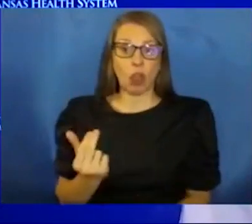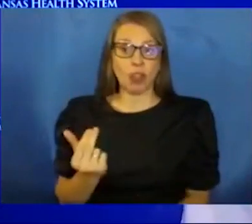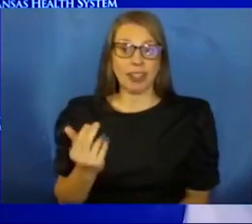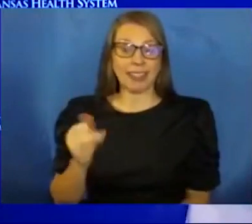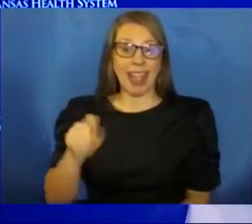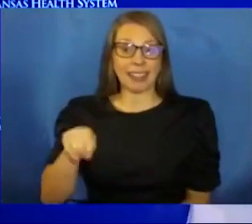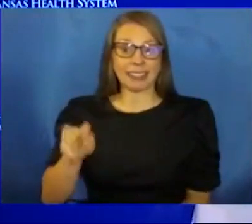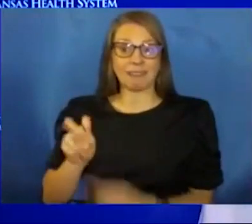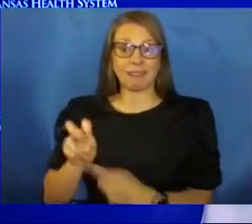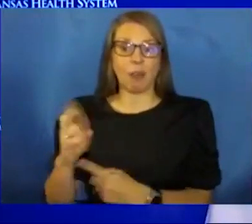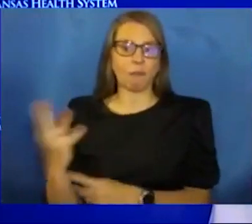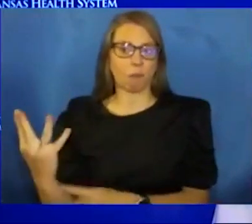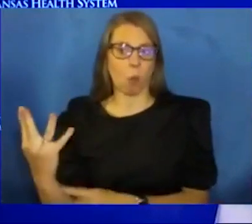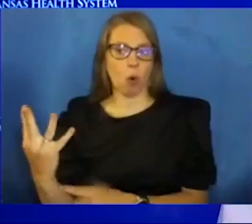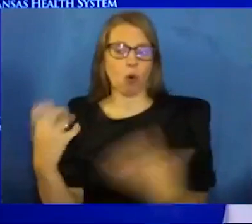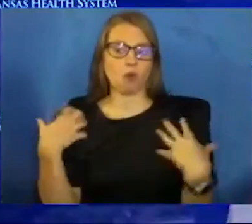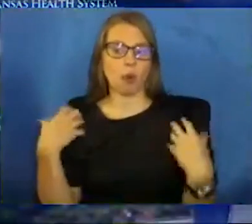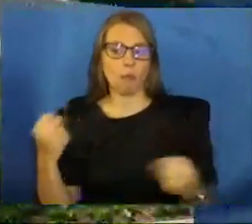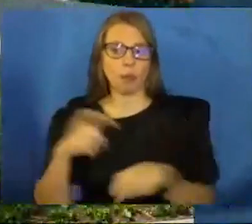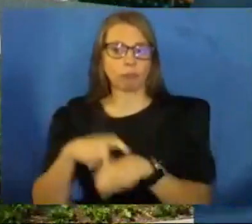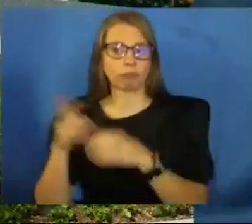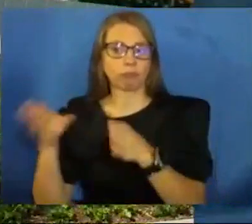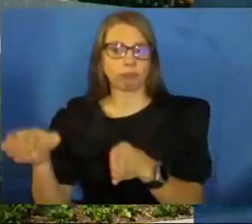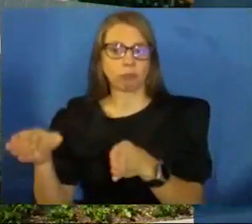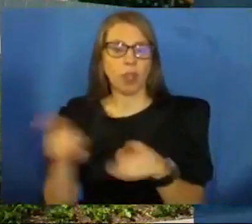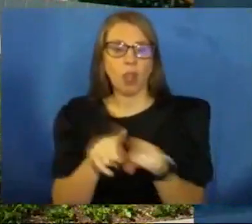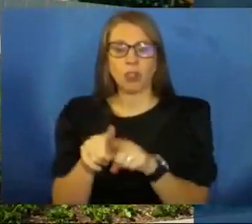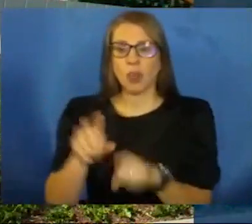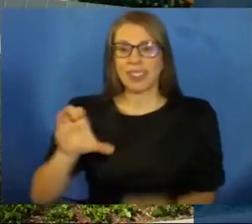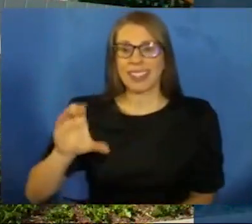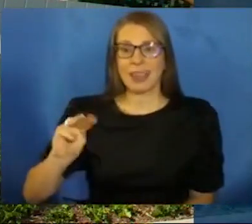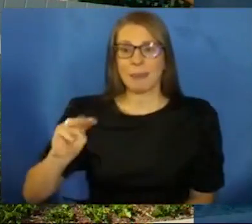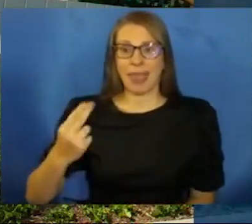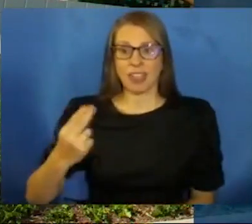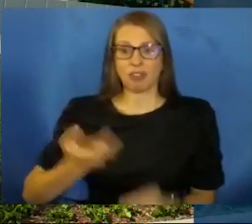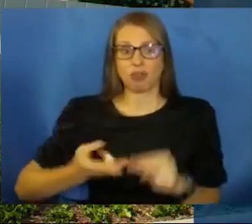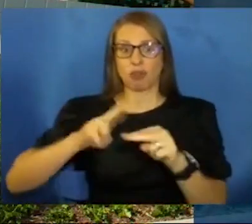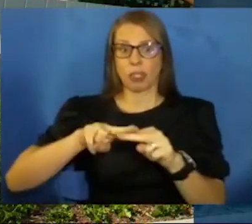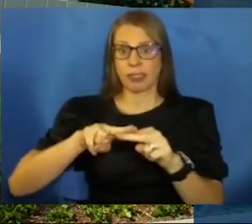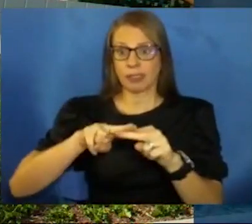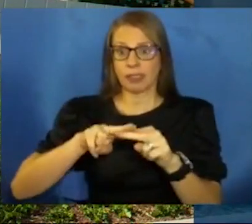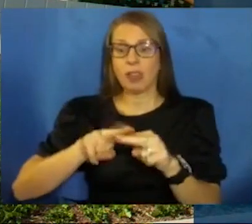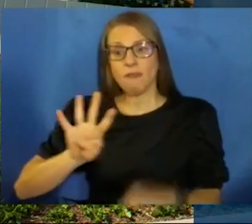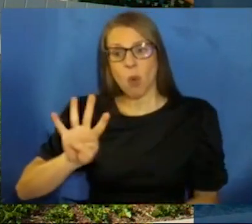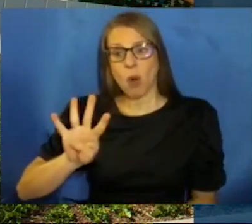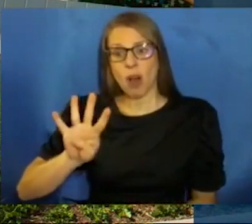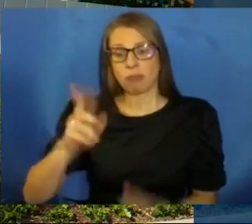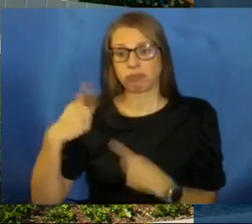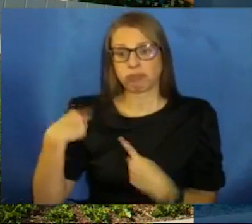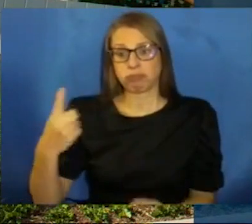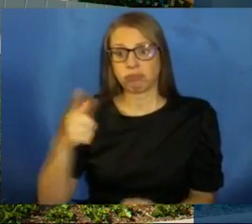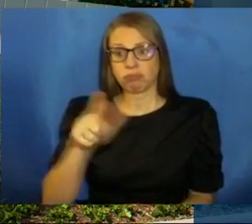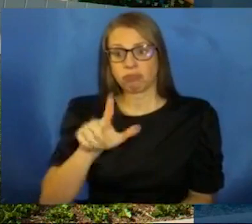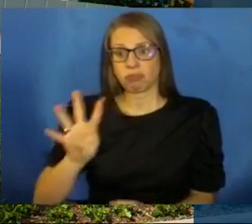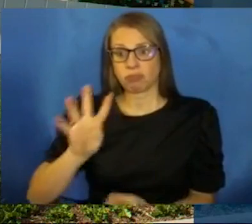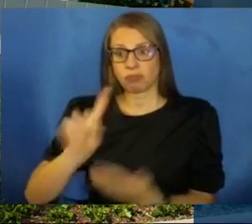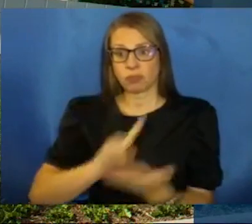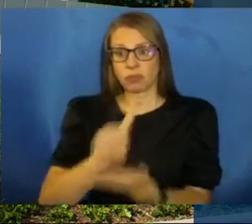recovery period. And then we also see Children's Mercy has increased by 4 over the last 24 hours. They have 18